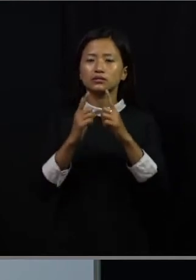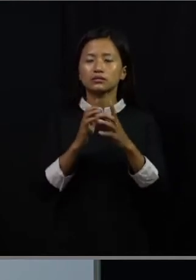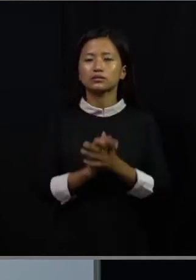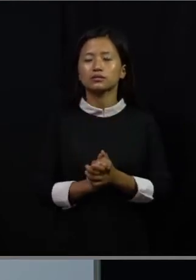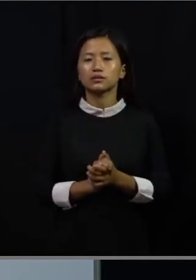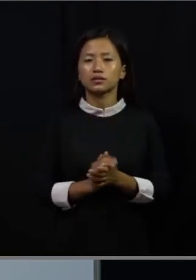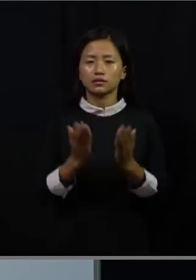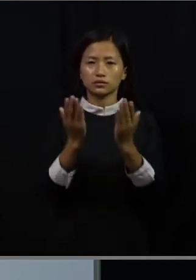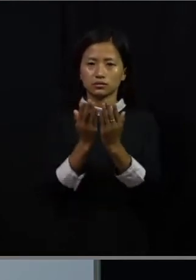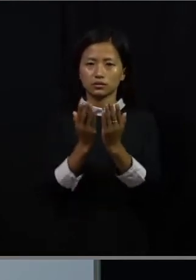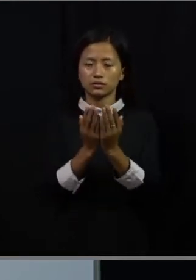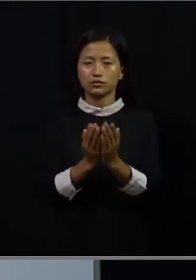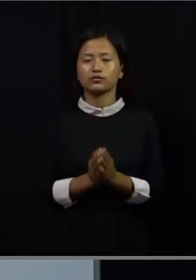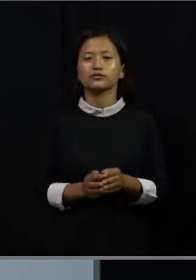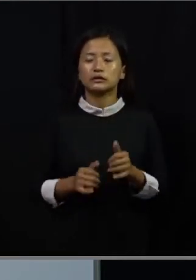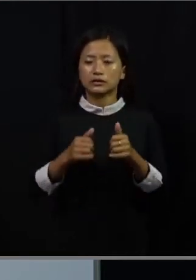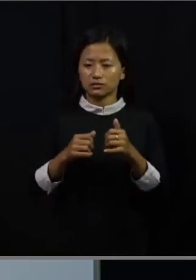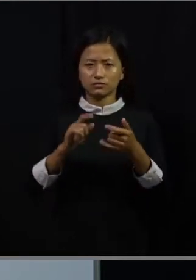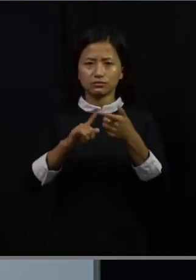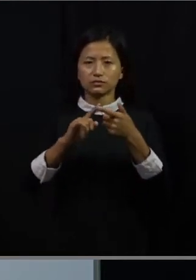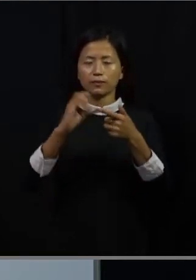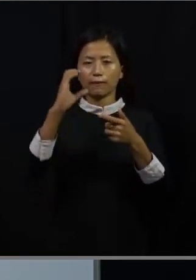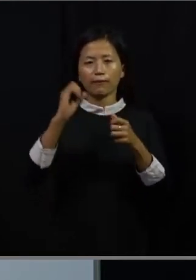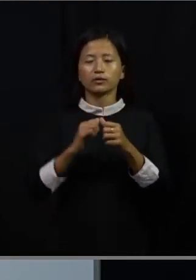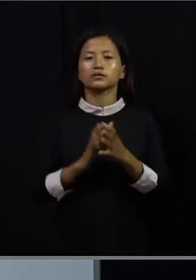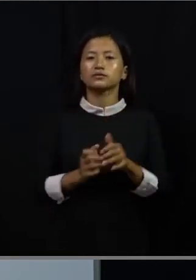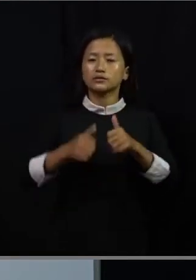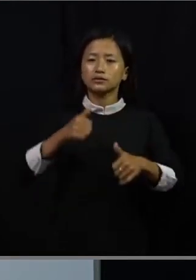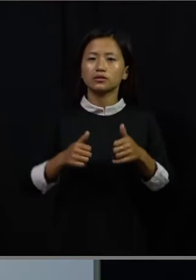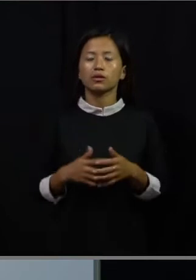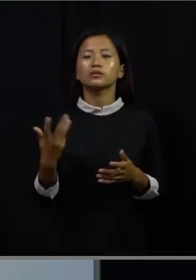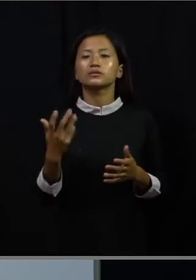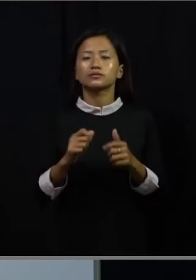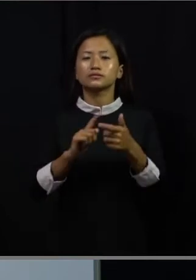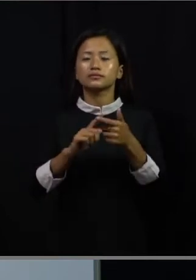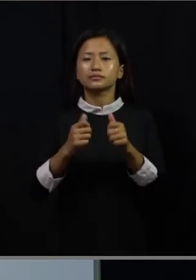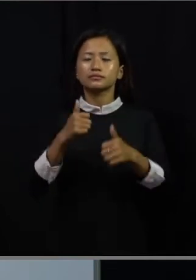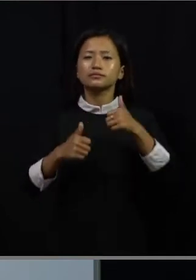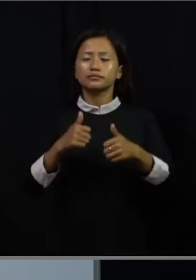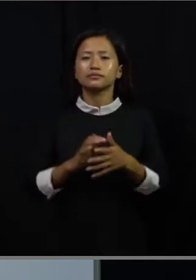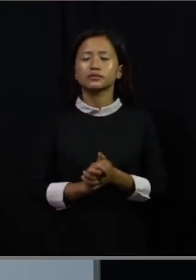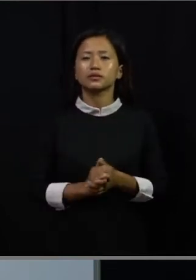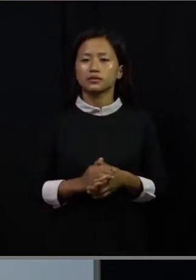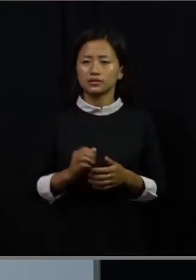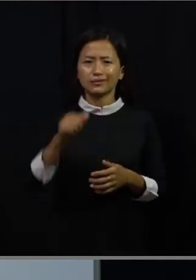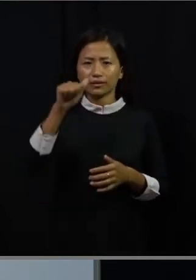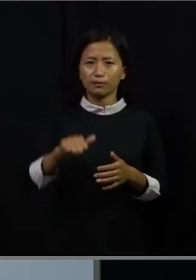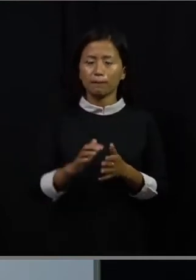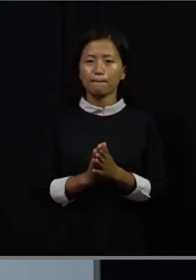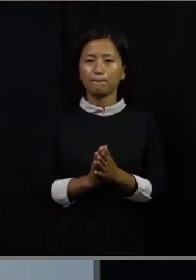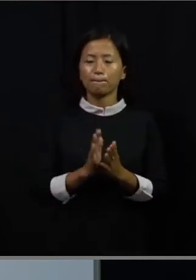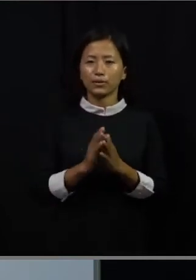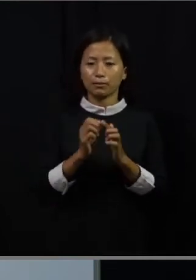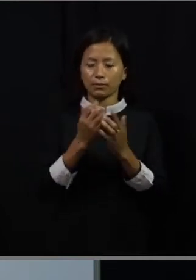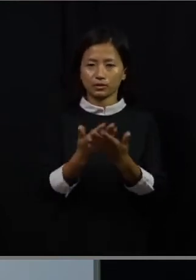talks about the study of economic activities. What are those economic activities here? Economic activities can be, okay,